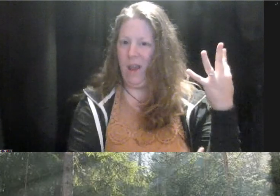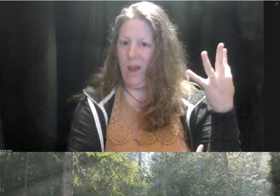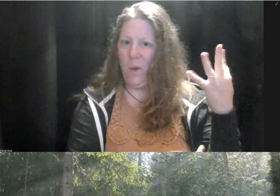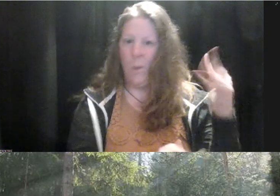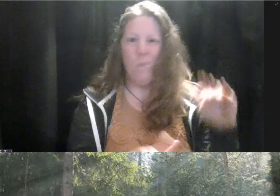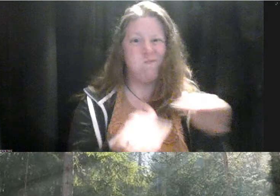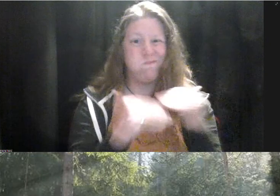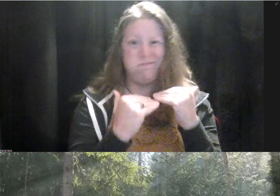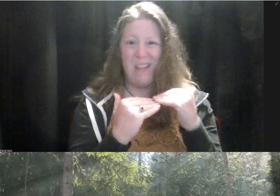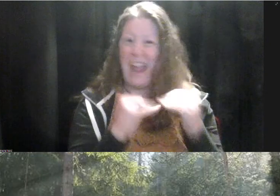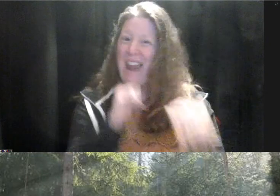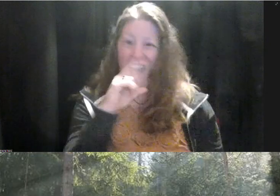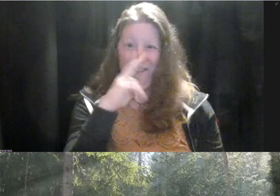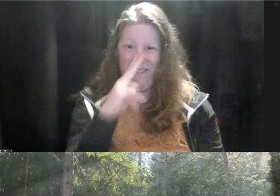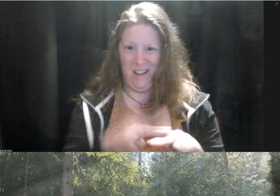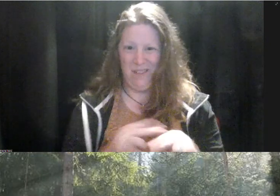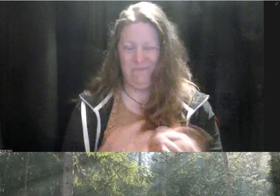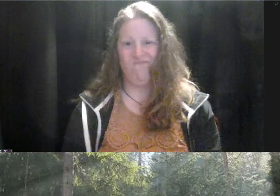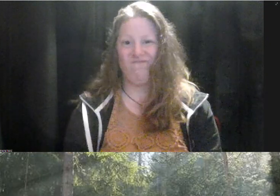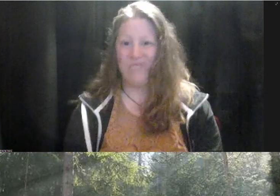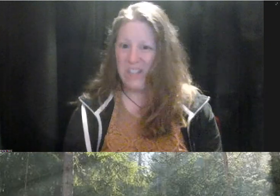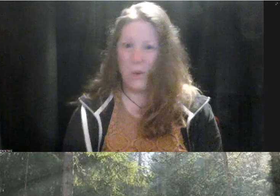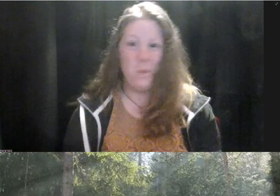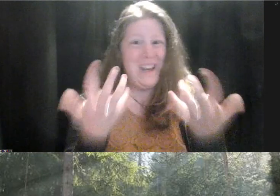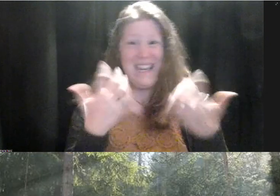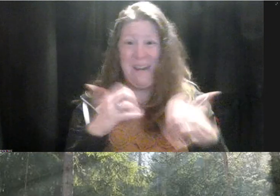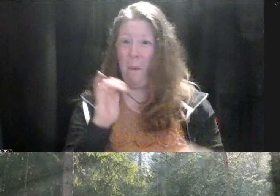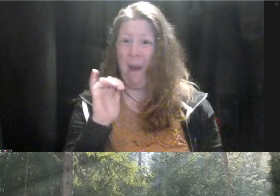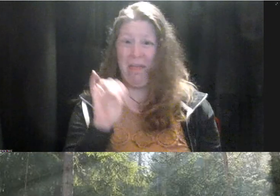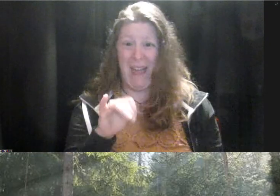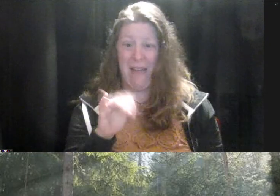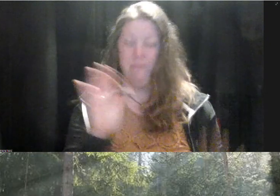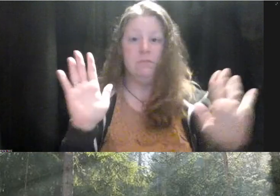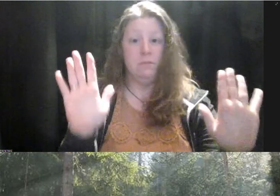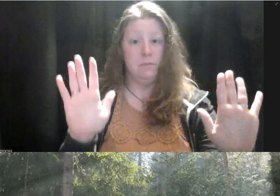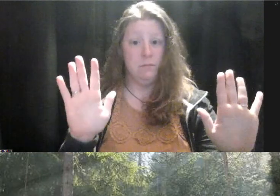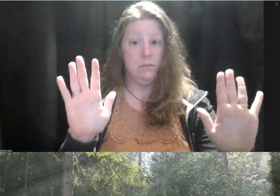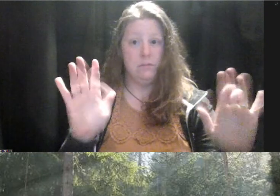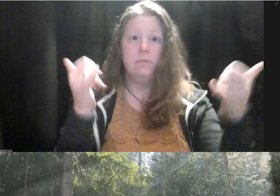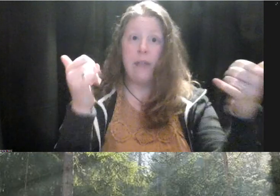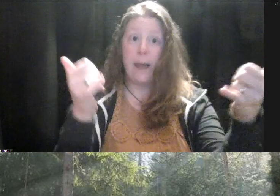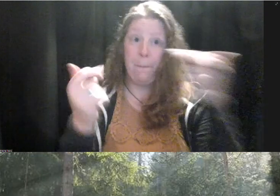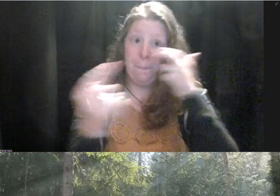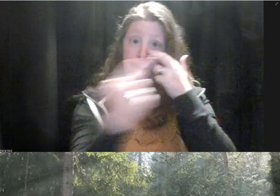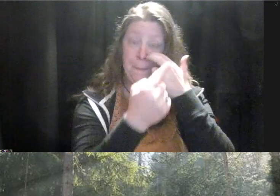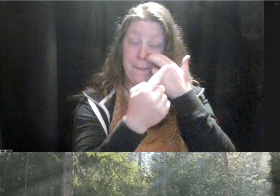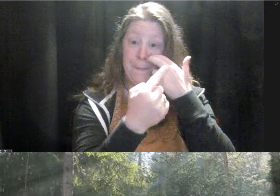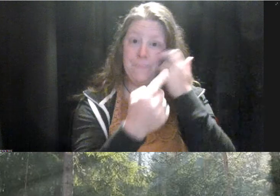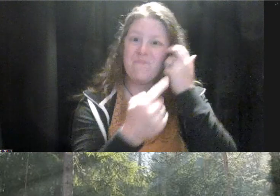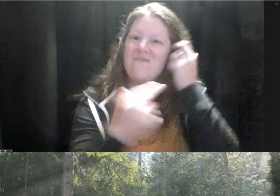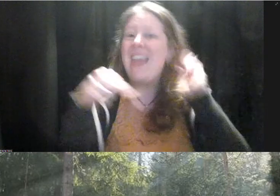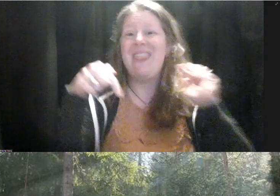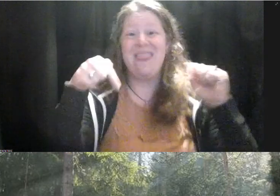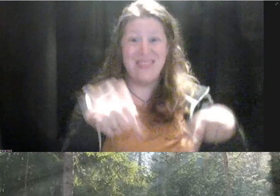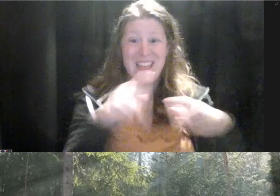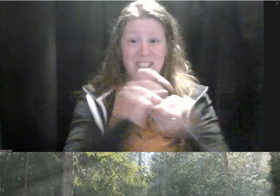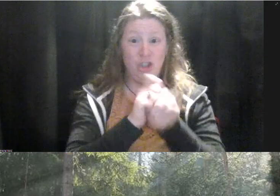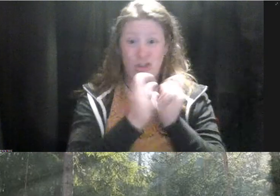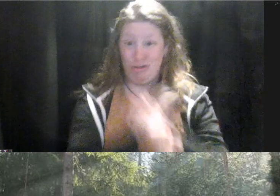can't collaborate? We can't come up with a plan here. And it wouldn't be fun with all these canceled events. So right